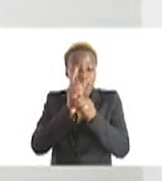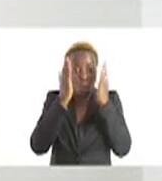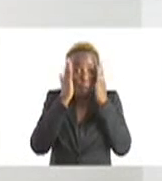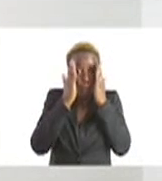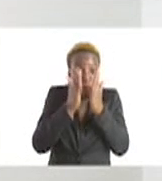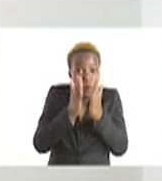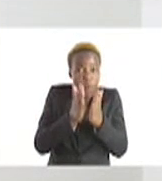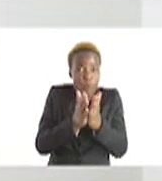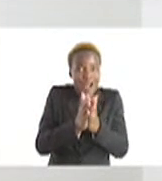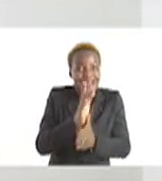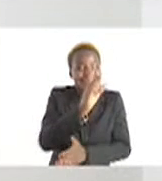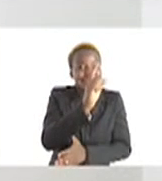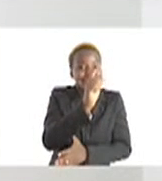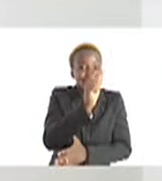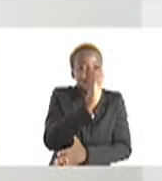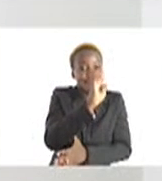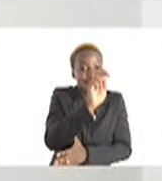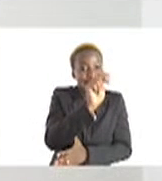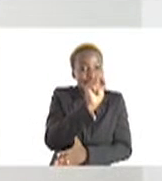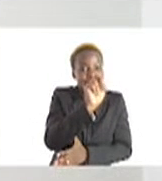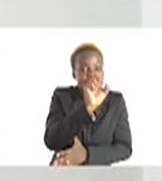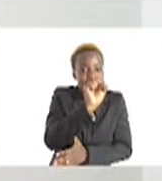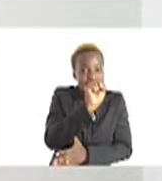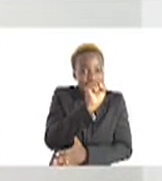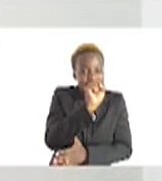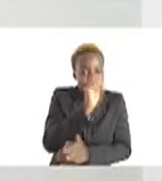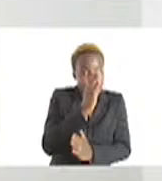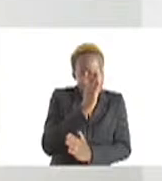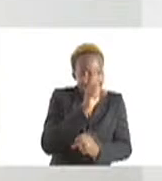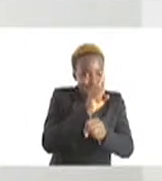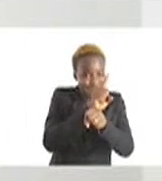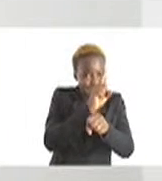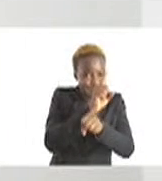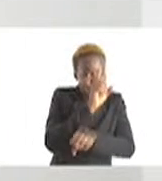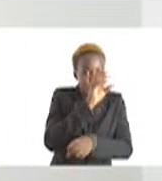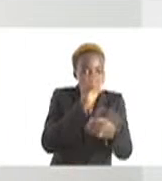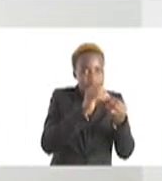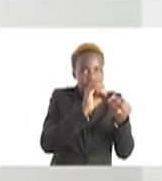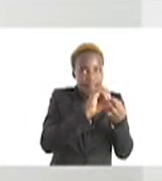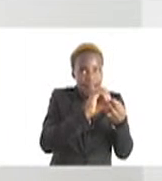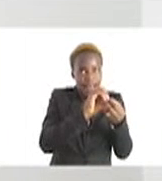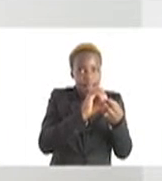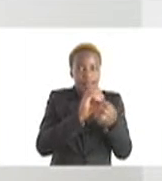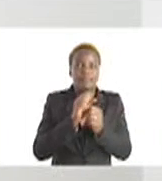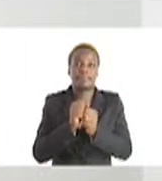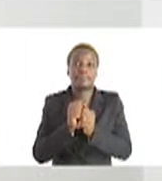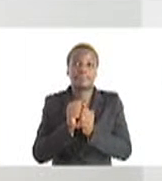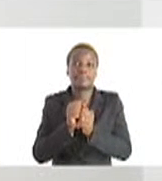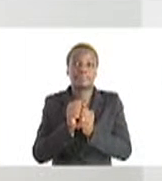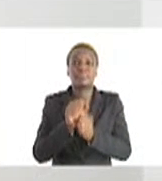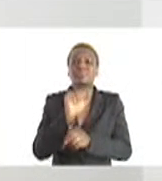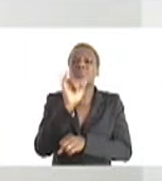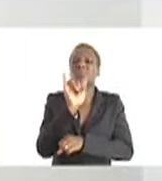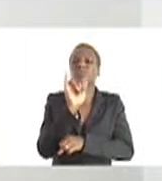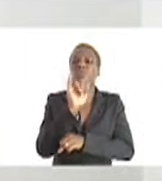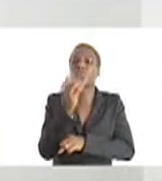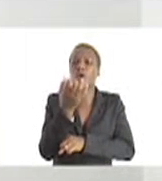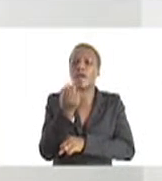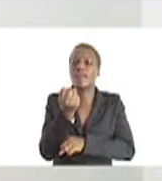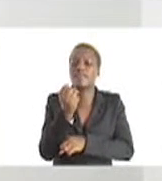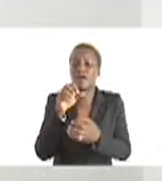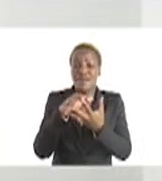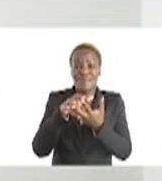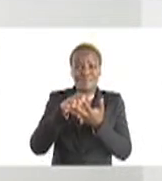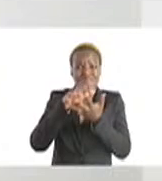by looking at the numbers on the tens side. On the tens, which of these two numbers are